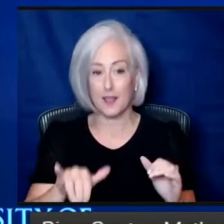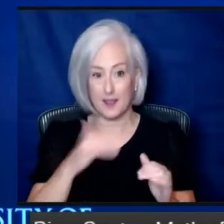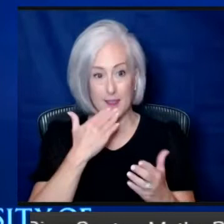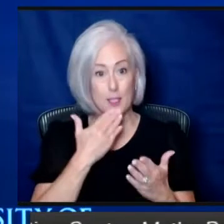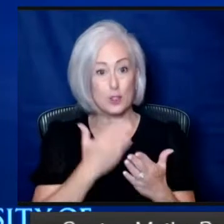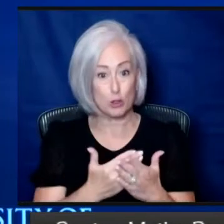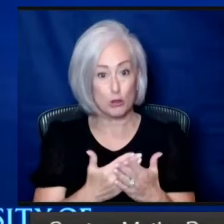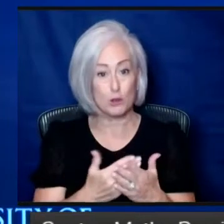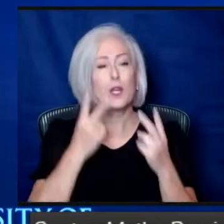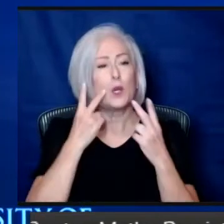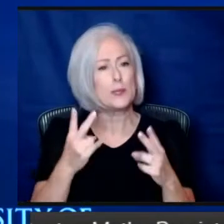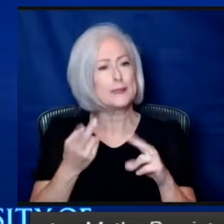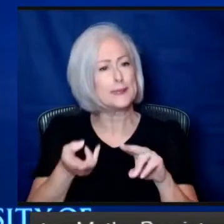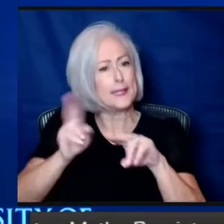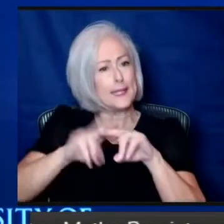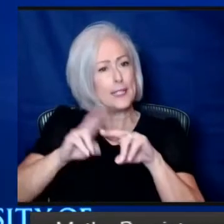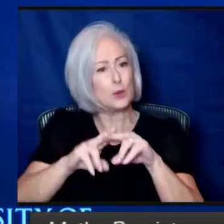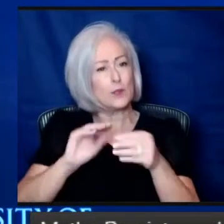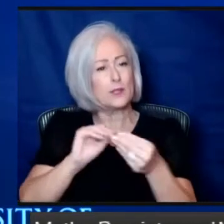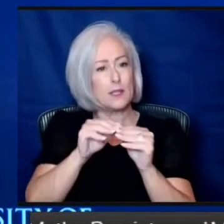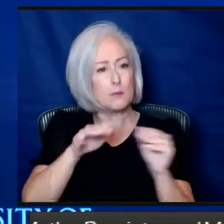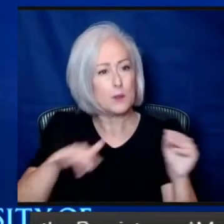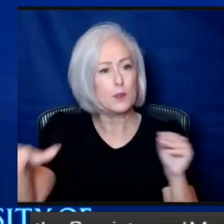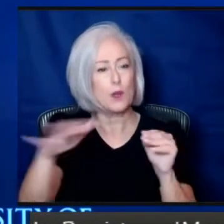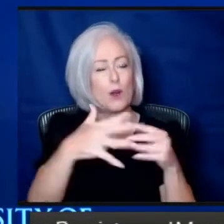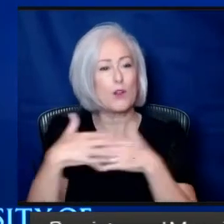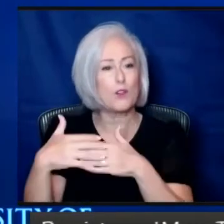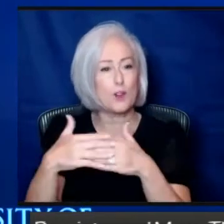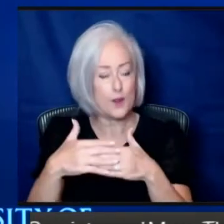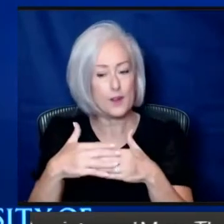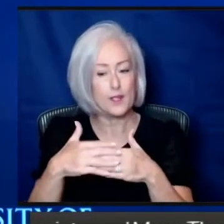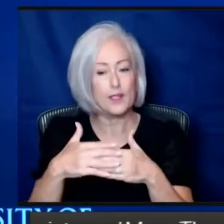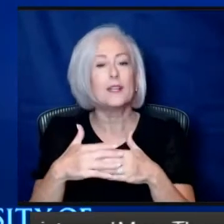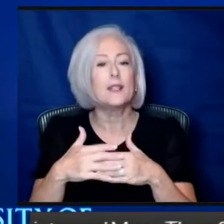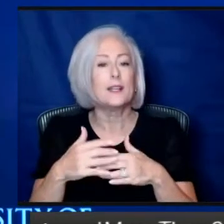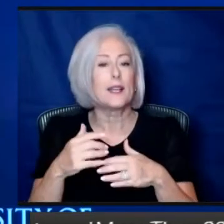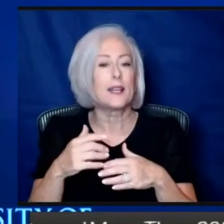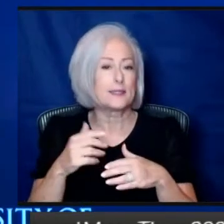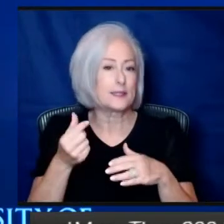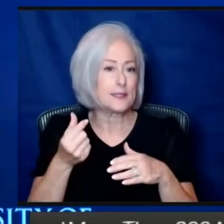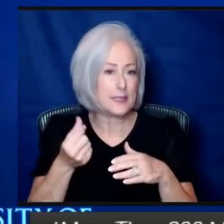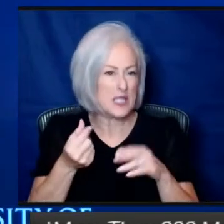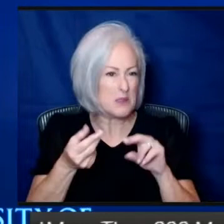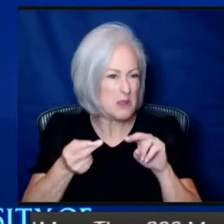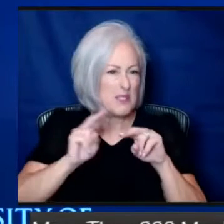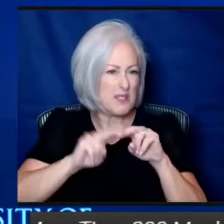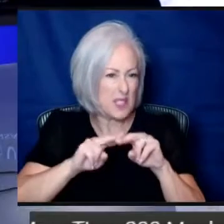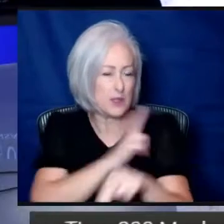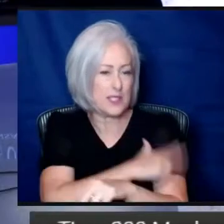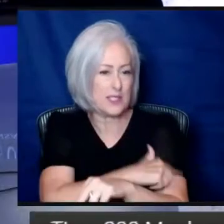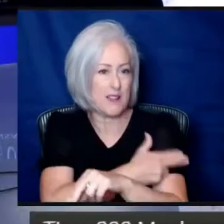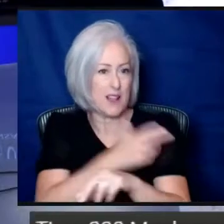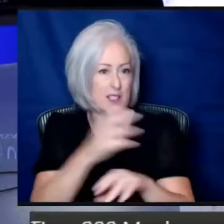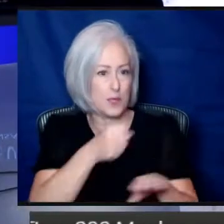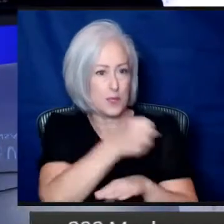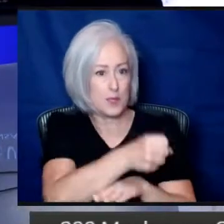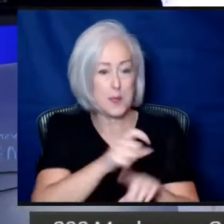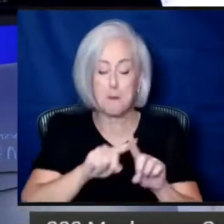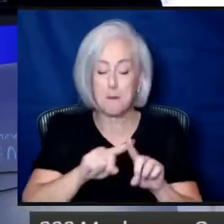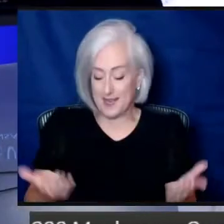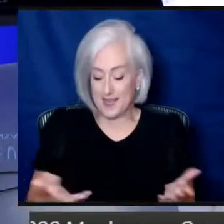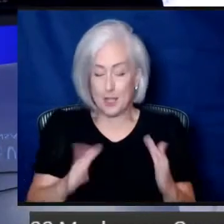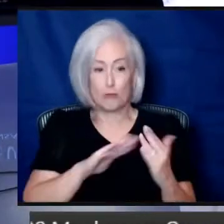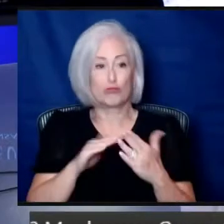reported, but also increased hospitalizations. Right now around our community, I think we're still doing very well. There's a new report that shows that